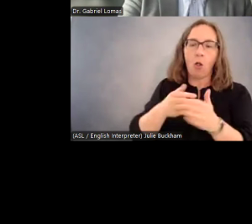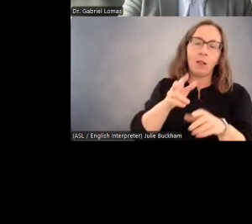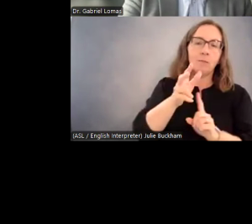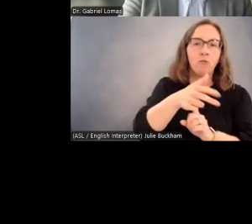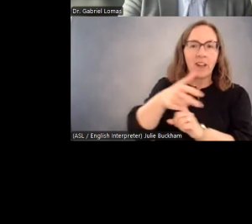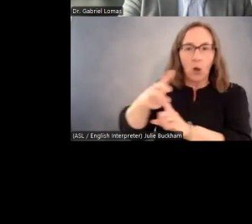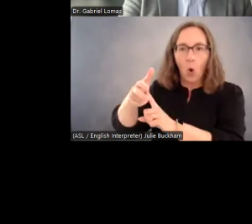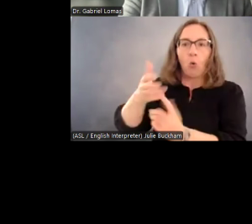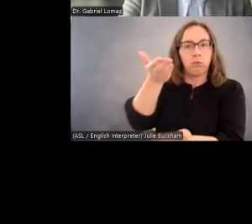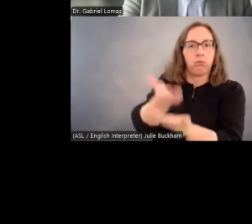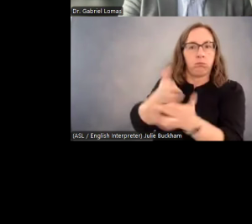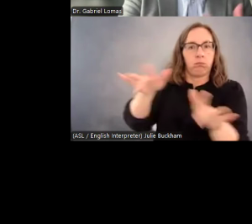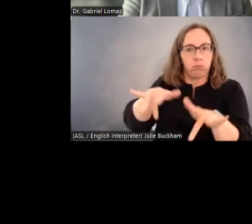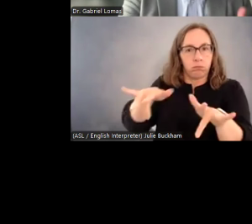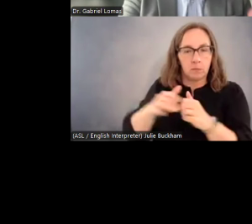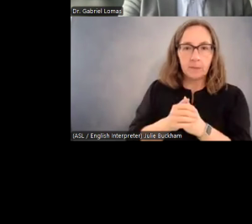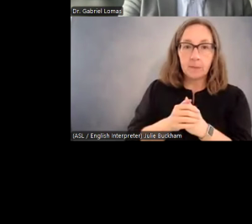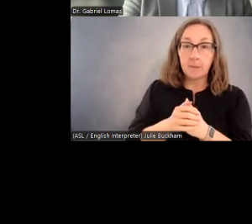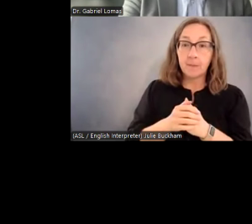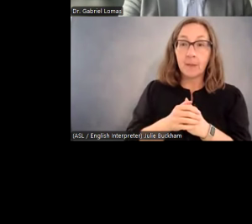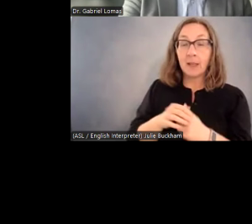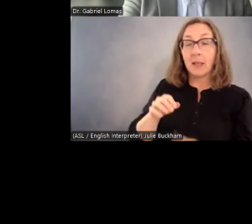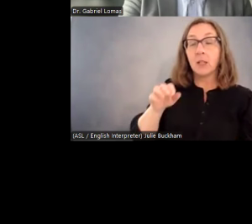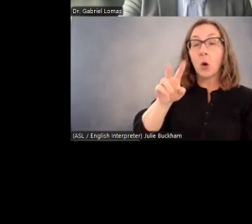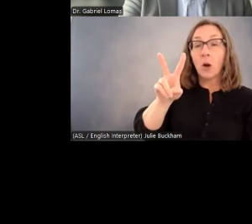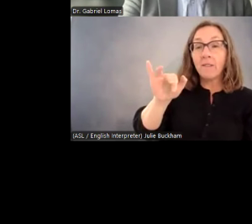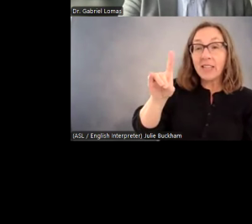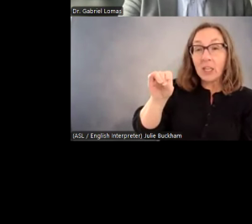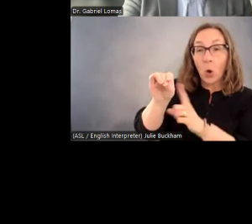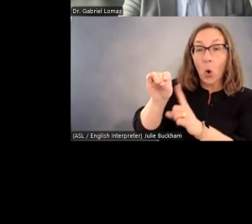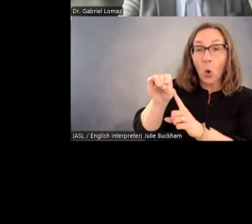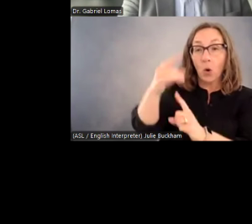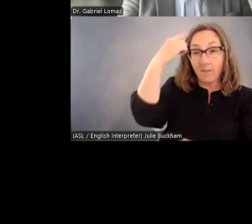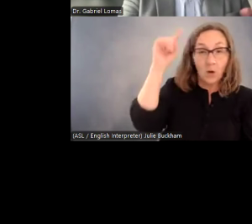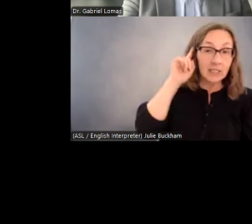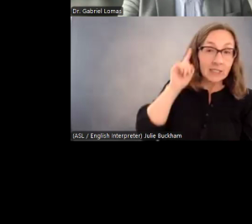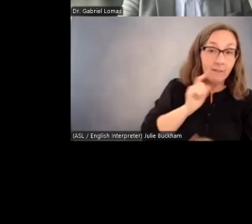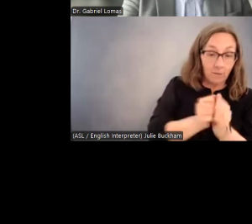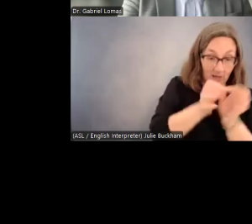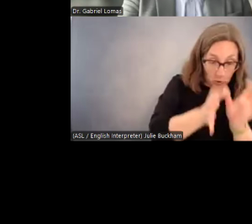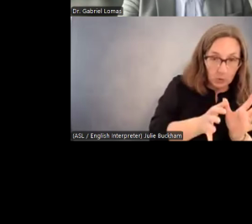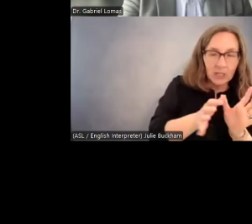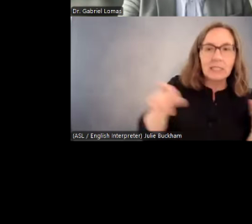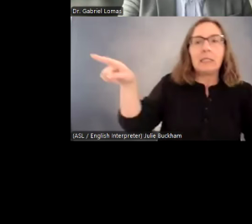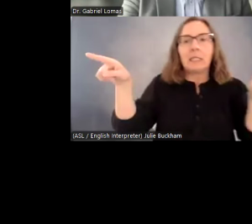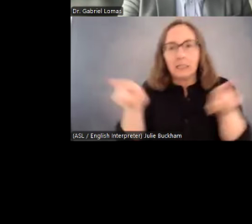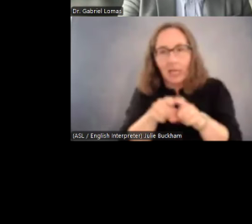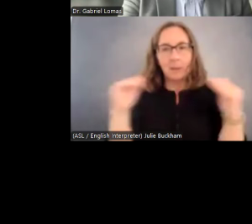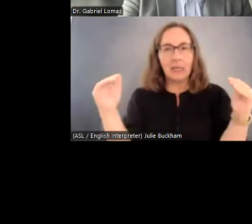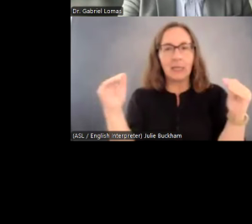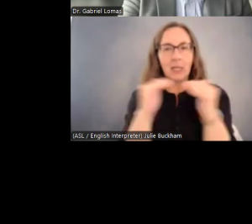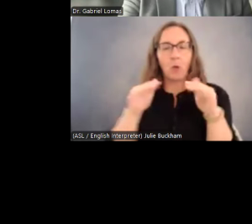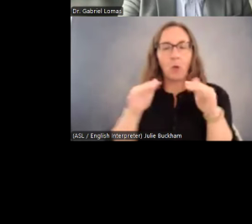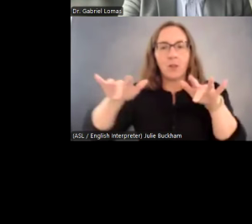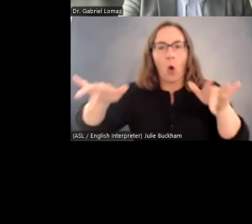Using a videotape with a deaf person is pretty much the legal equivalent of using audio tape with a hearing person, and we see that audio is